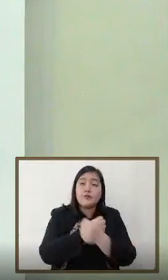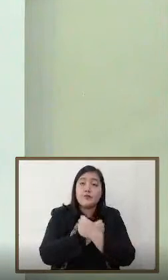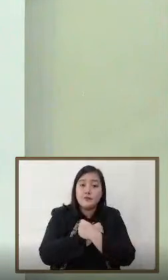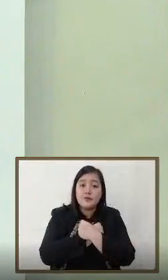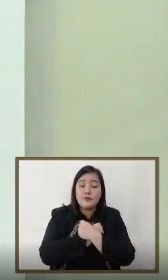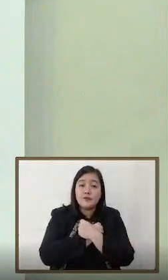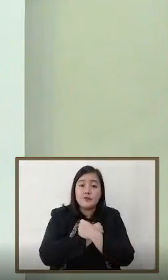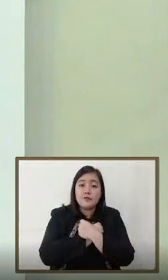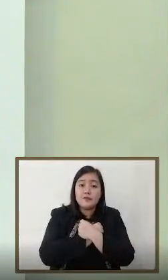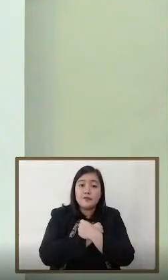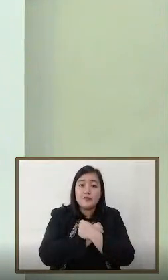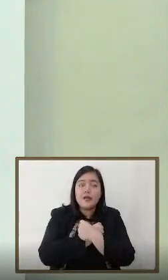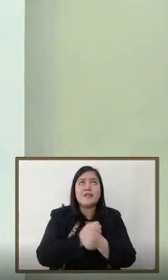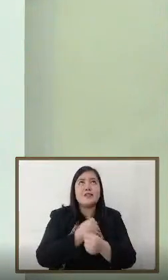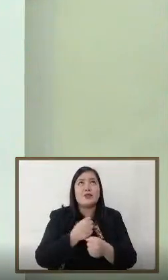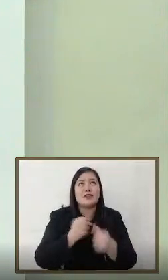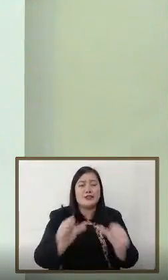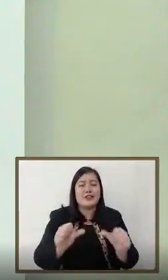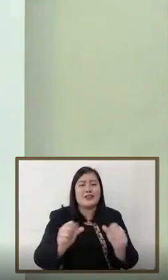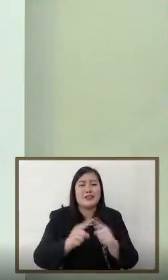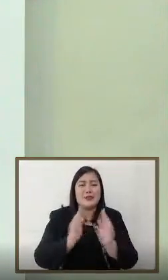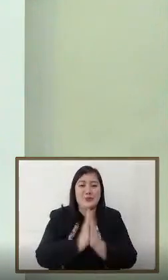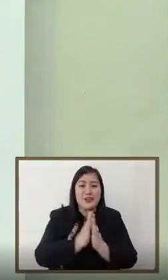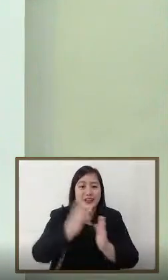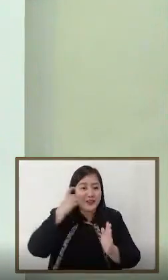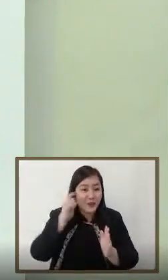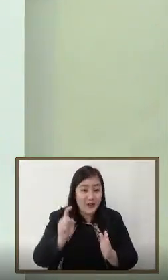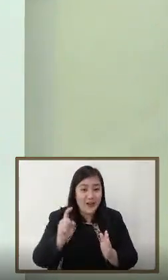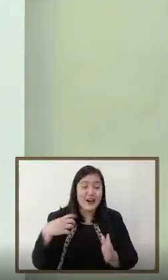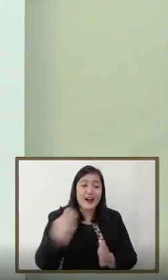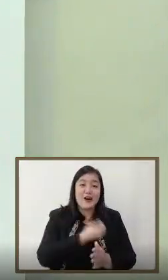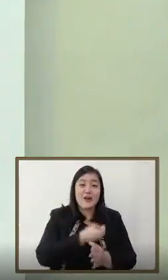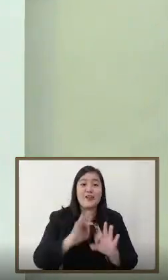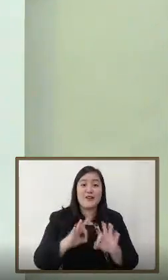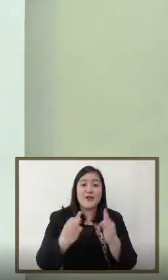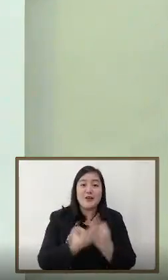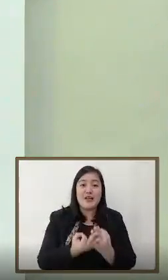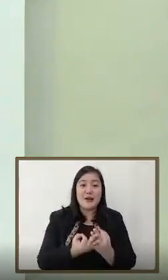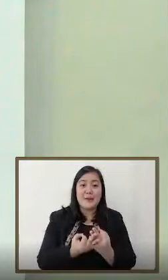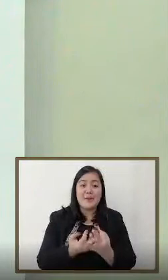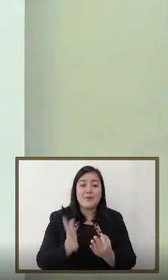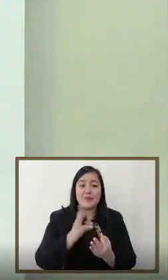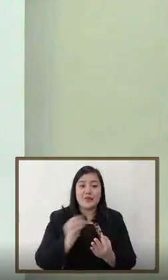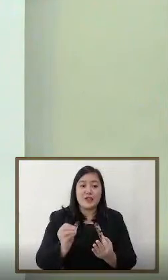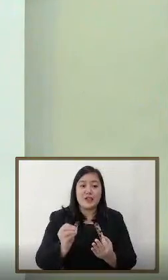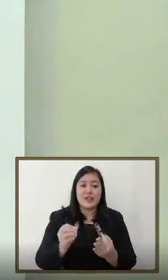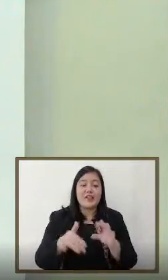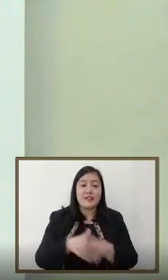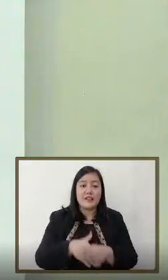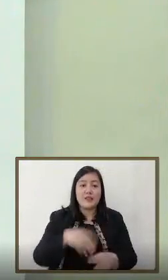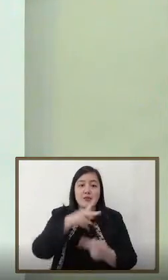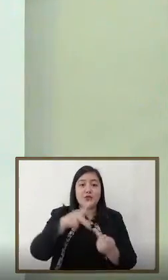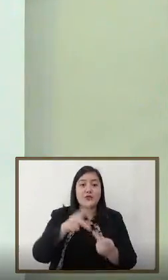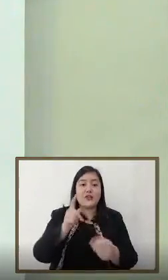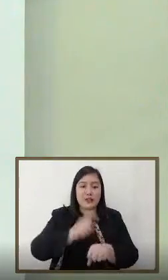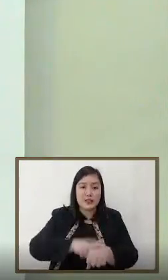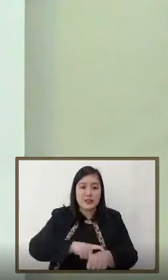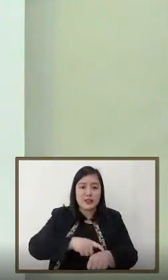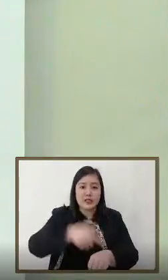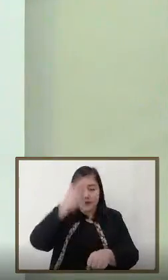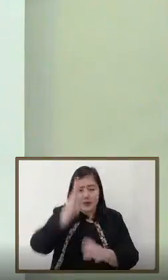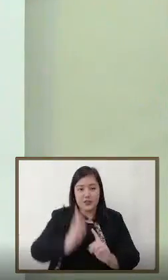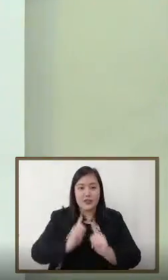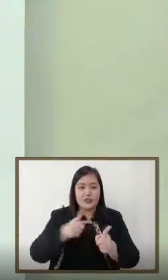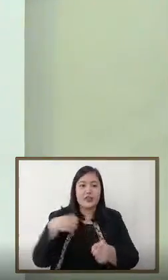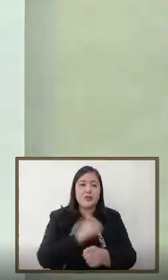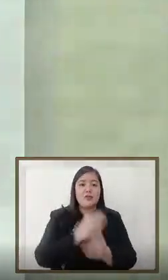hoping that in due time, our fruitful prayer will be answered because nothing is impossible to God. And amen. That's all. Then to God be